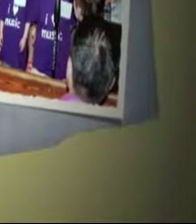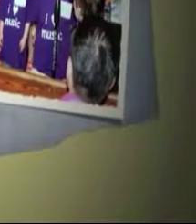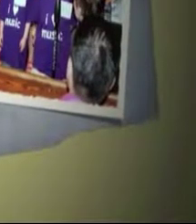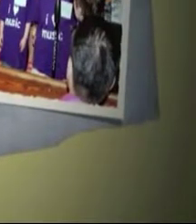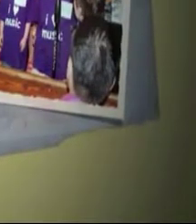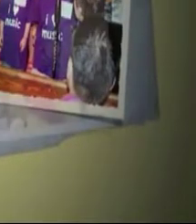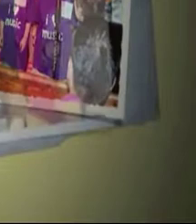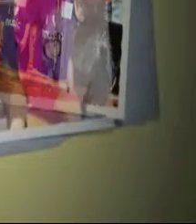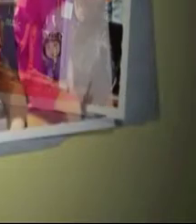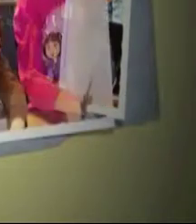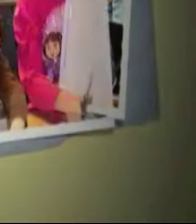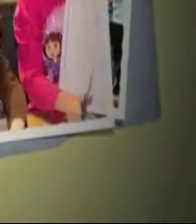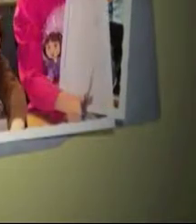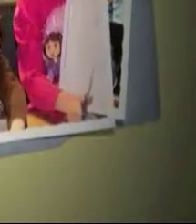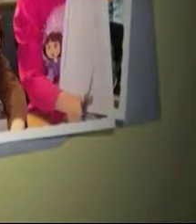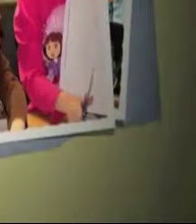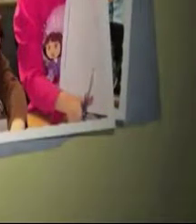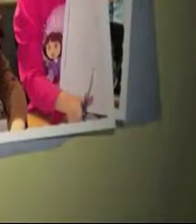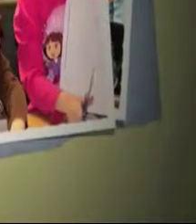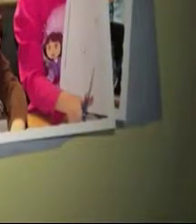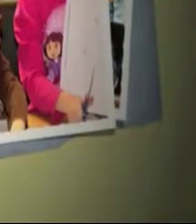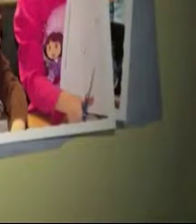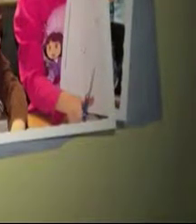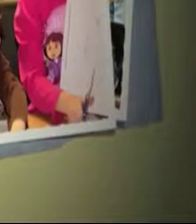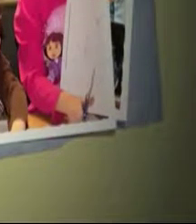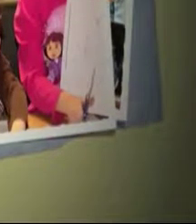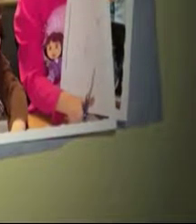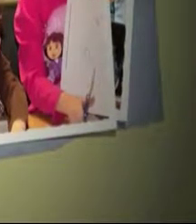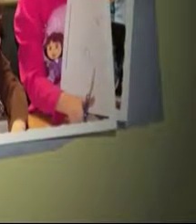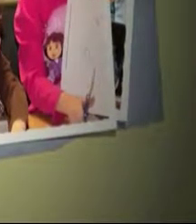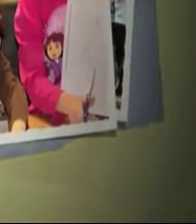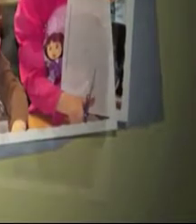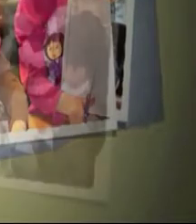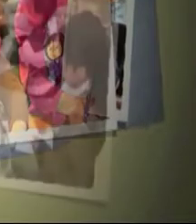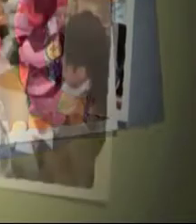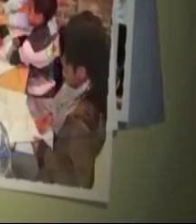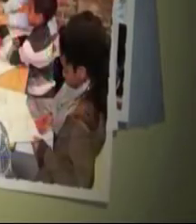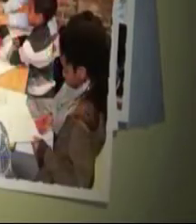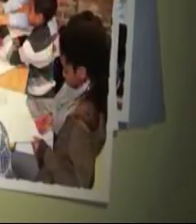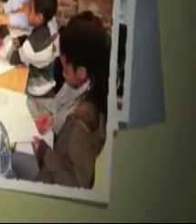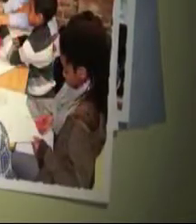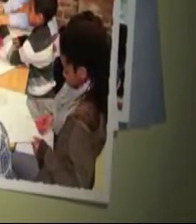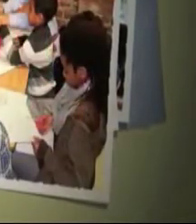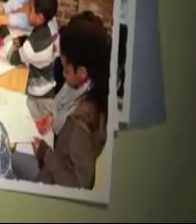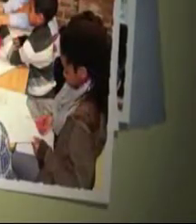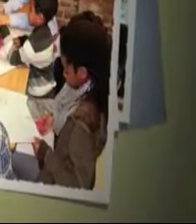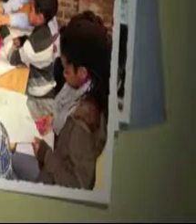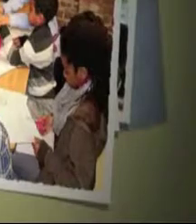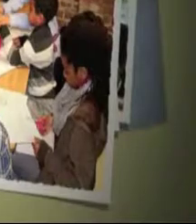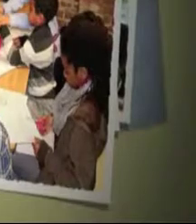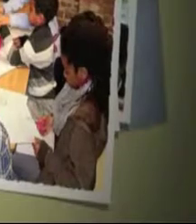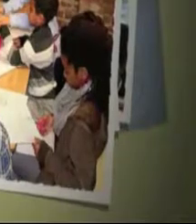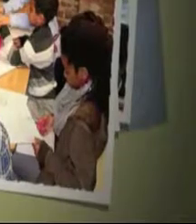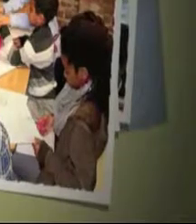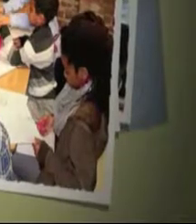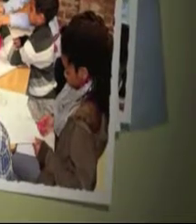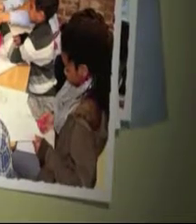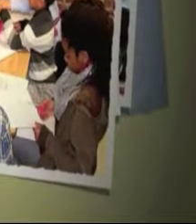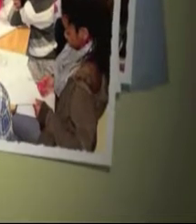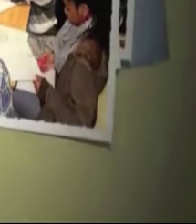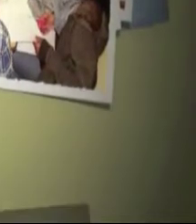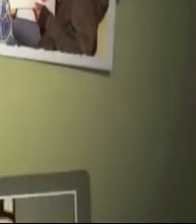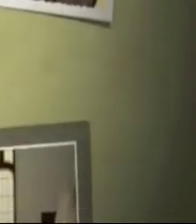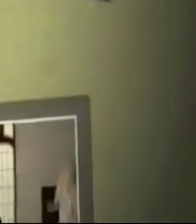Sunday school program, and we make sure that the children are consistently a part of our 11 a.m. service. Our children's choir performs once a month